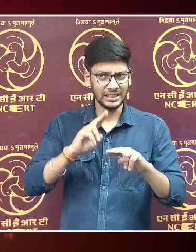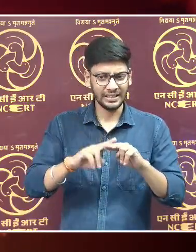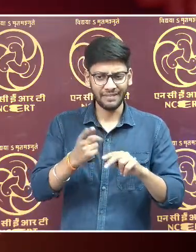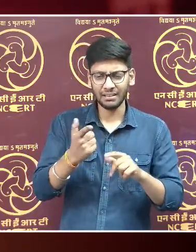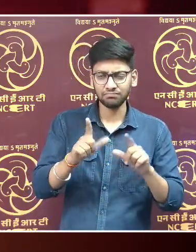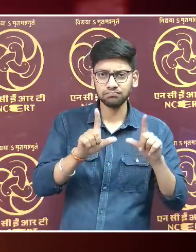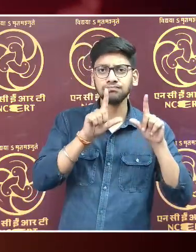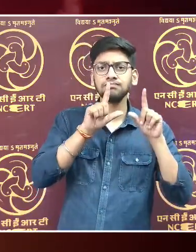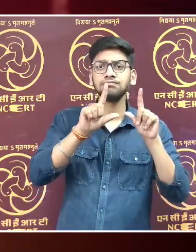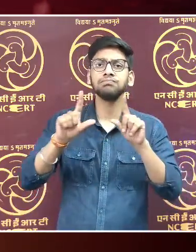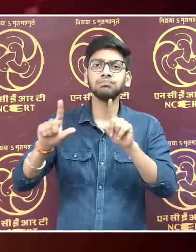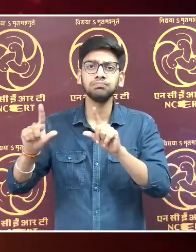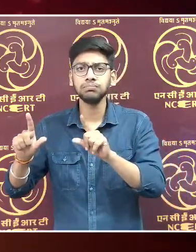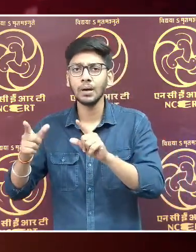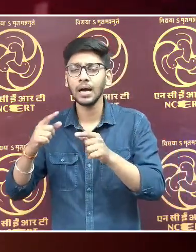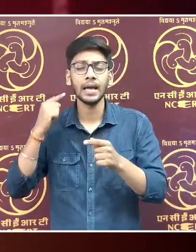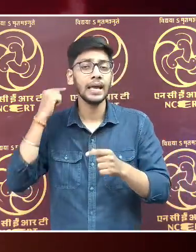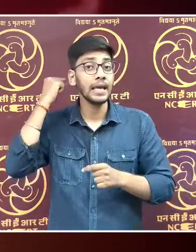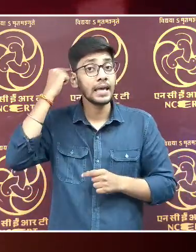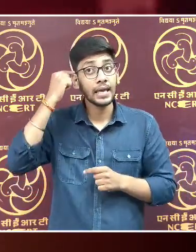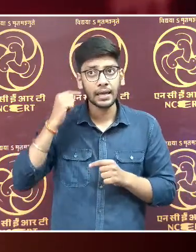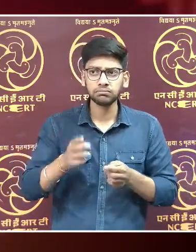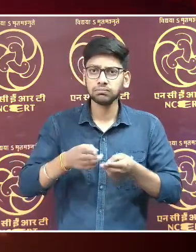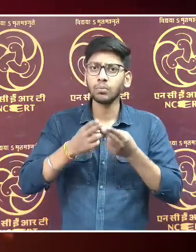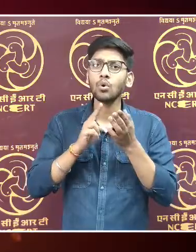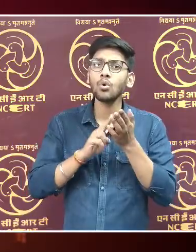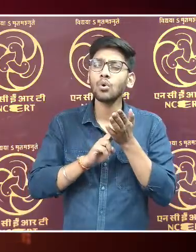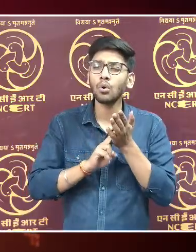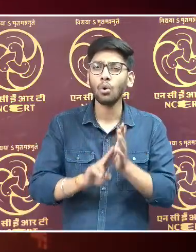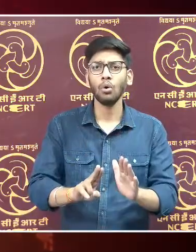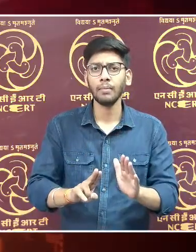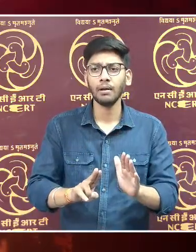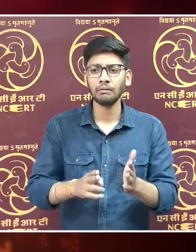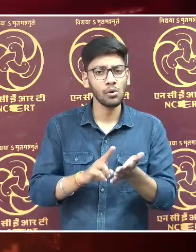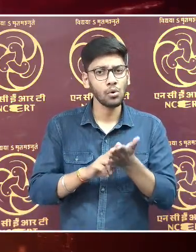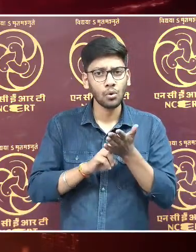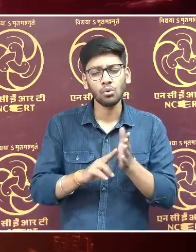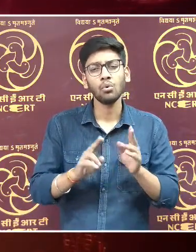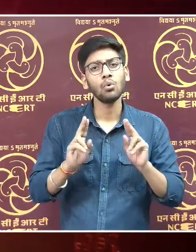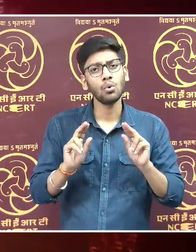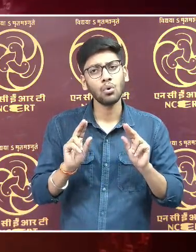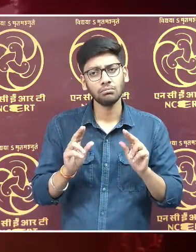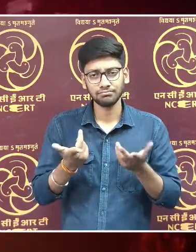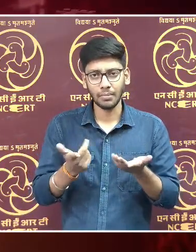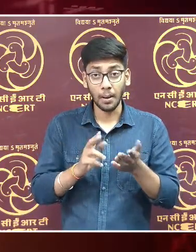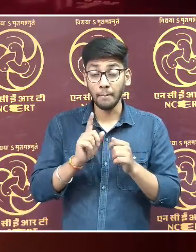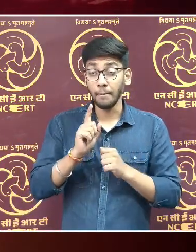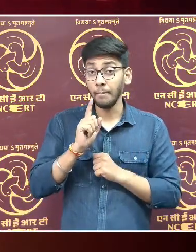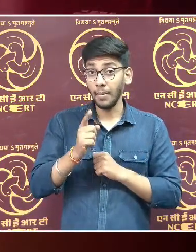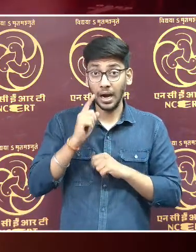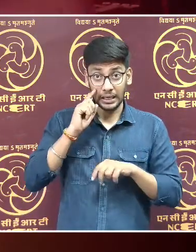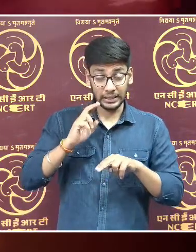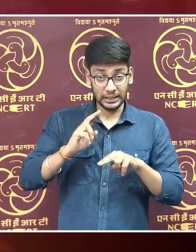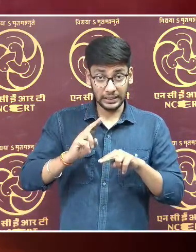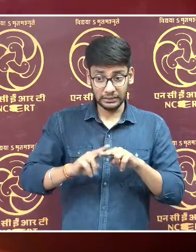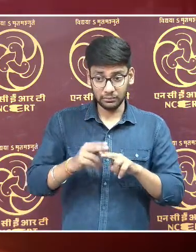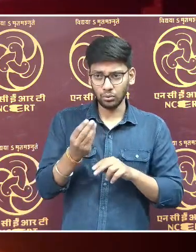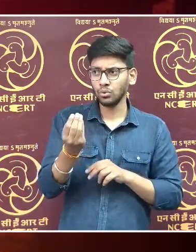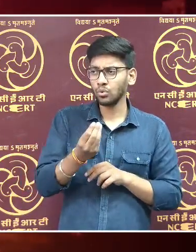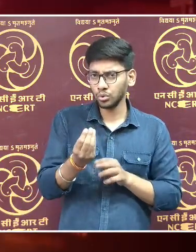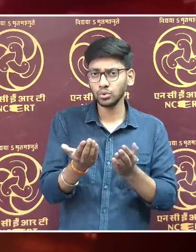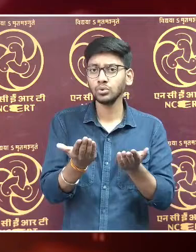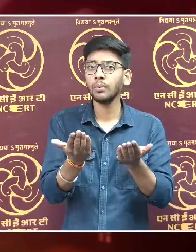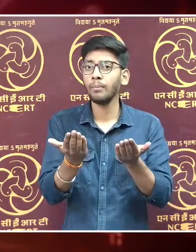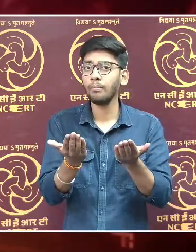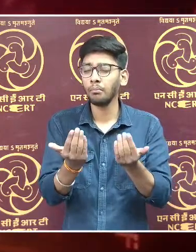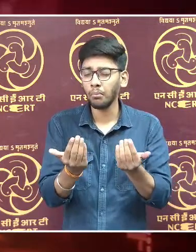a picture whereas the ear looks absolutely okay to a layman, but there might yes. be chances that